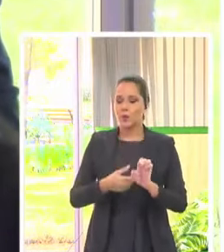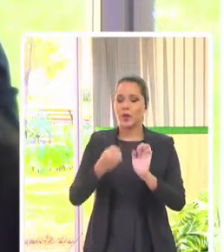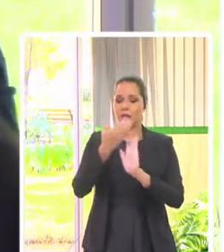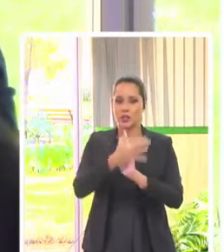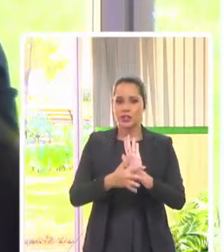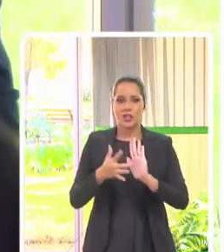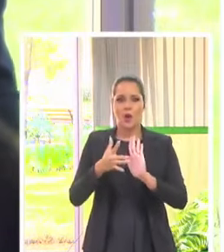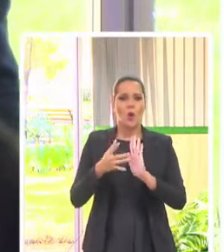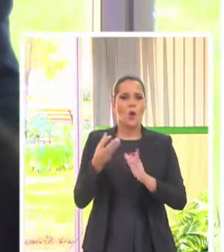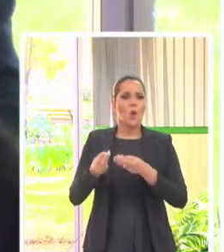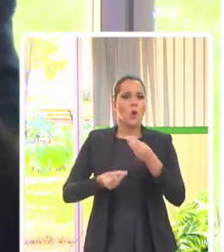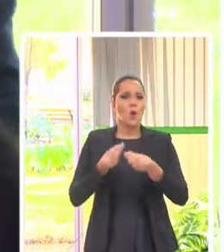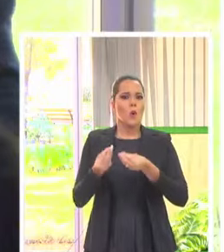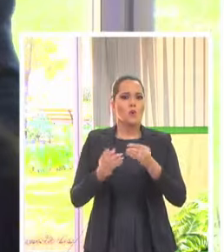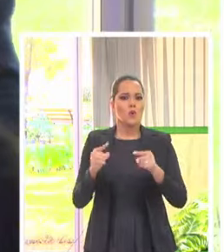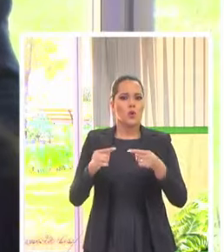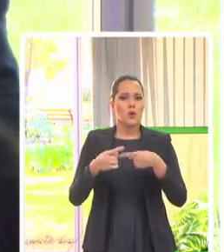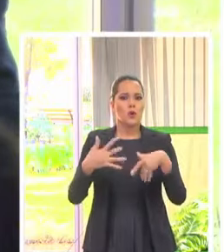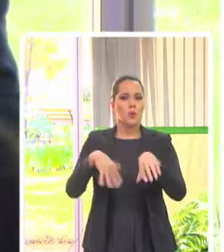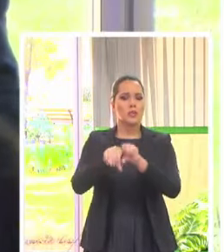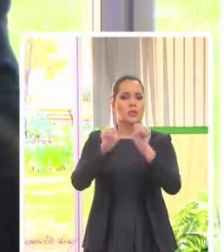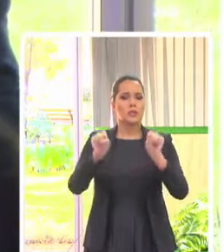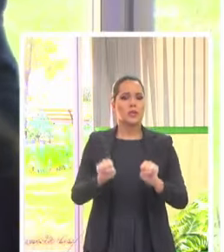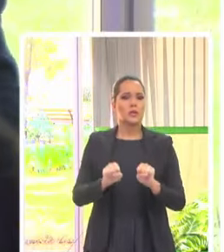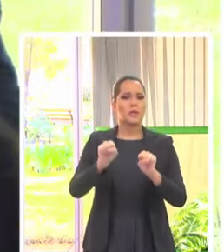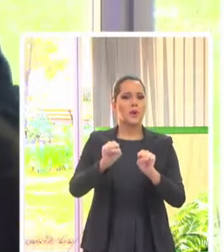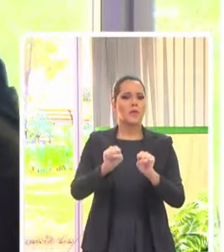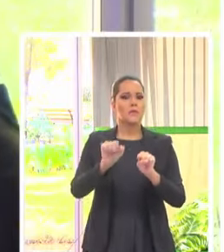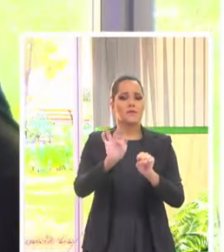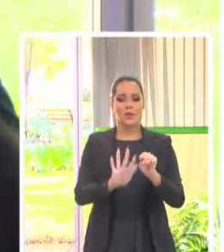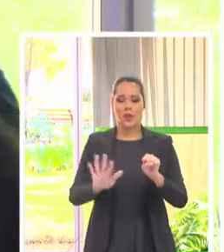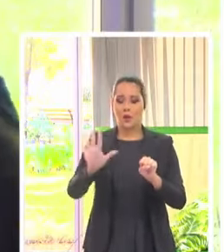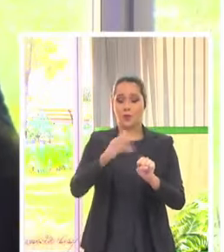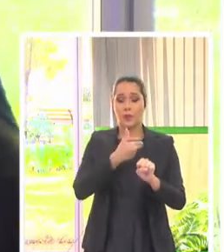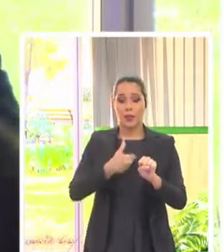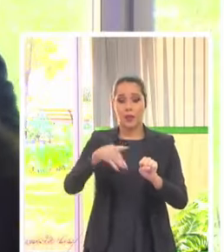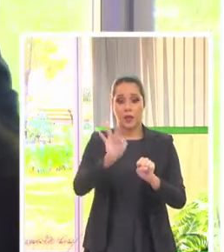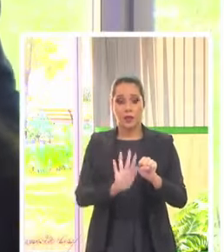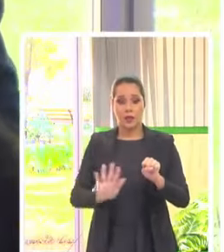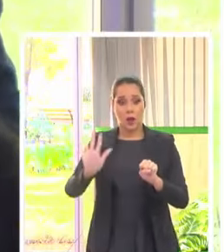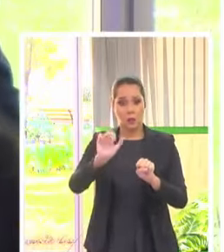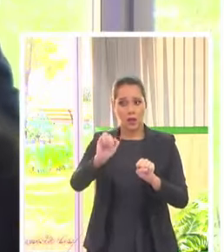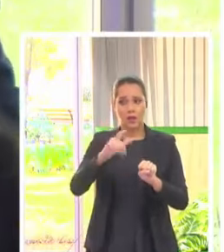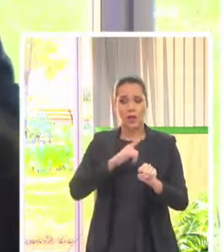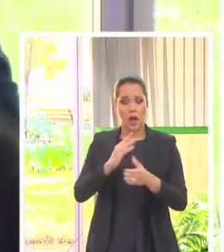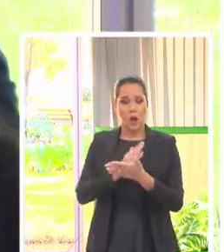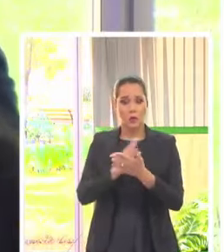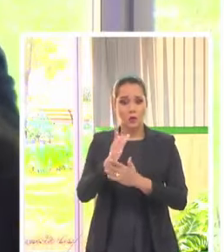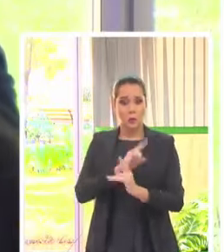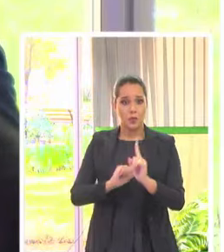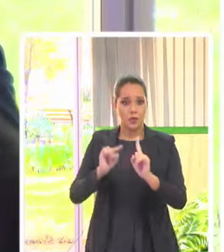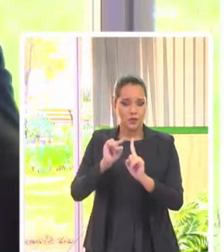That was a trick. So the national government can take on some missions, as Dhruva was saying.